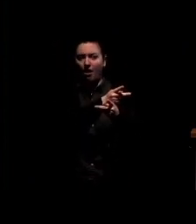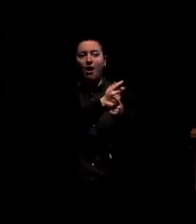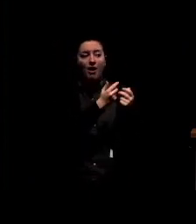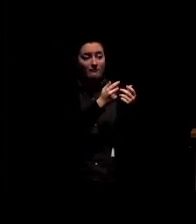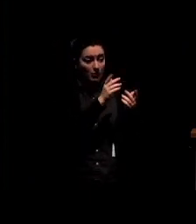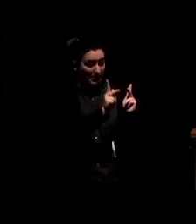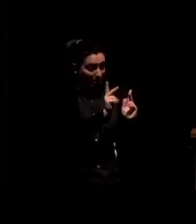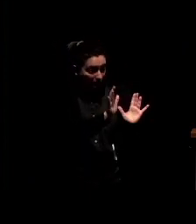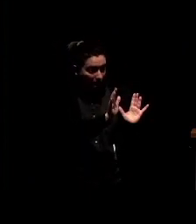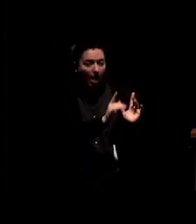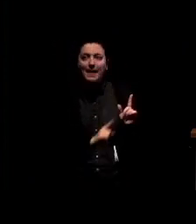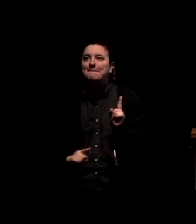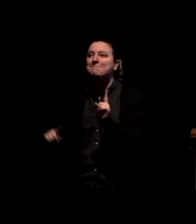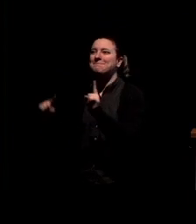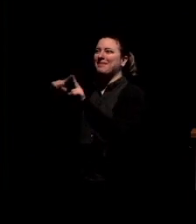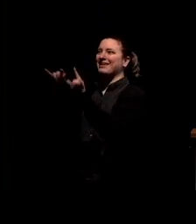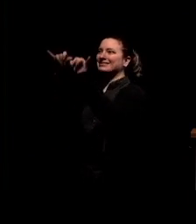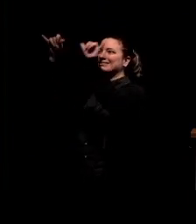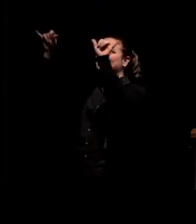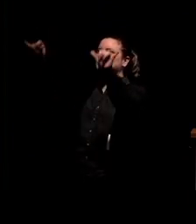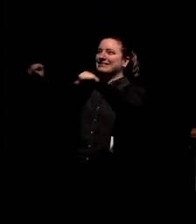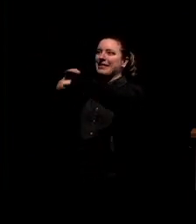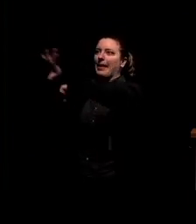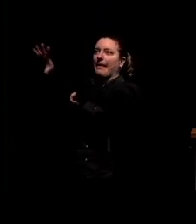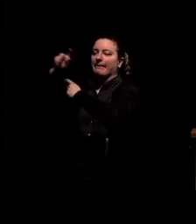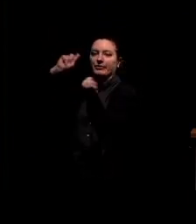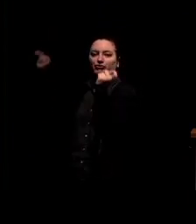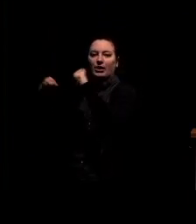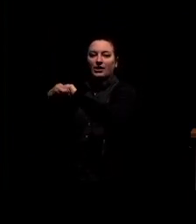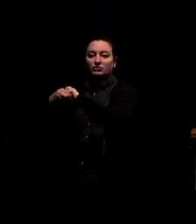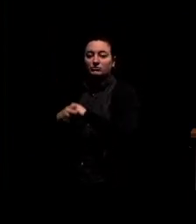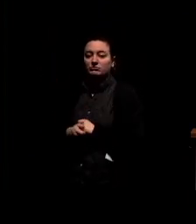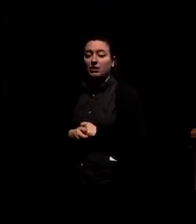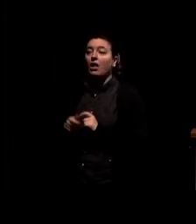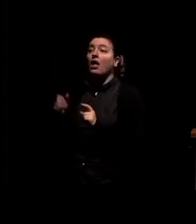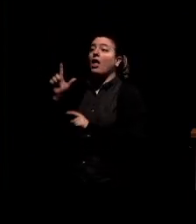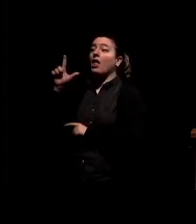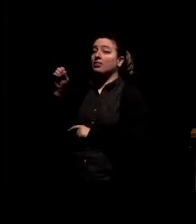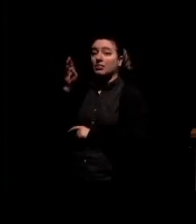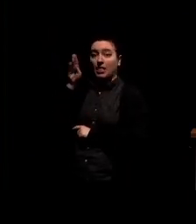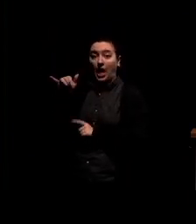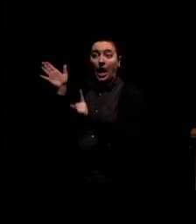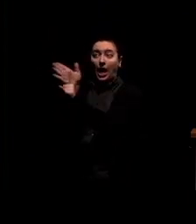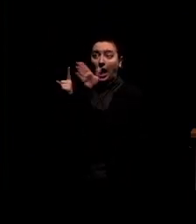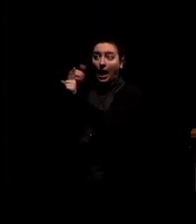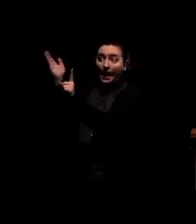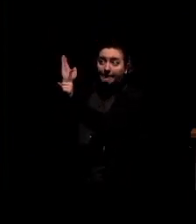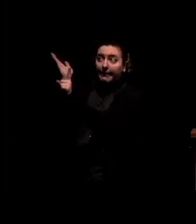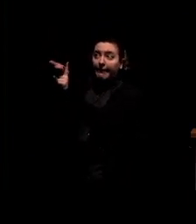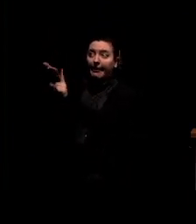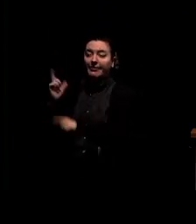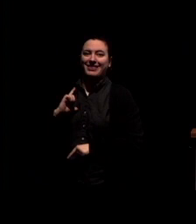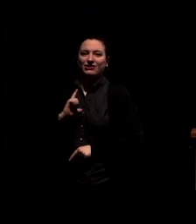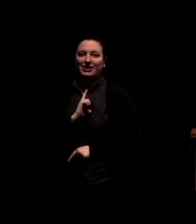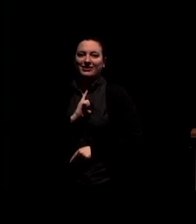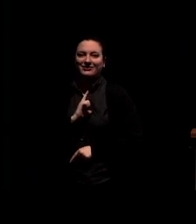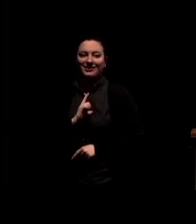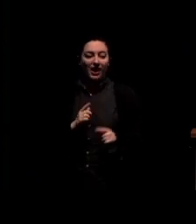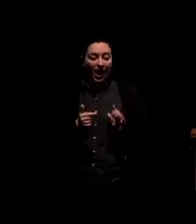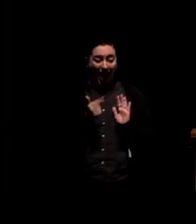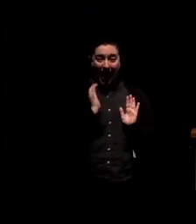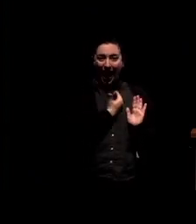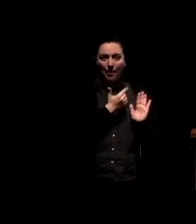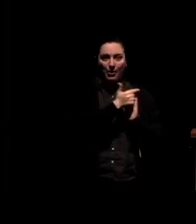change, whether it's lobbying at the legislature, having our lawyers work with or challenge insurance companies to make sure that